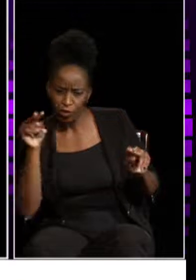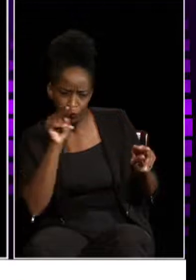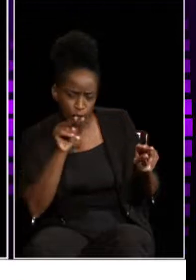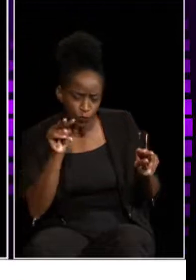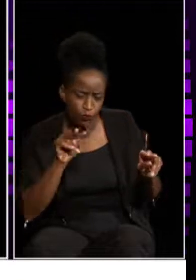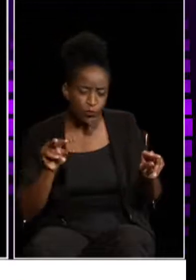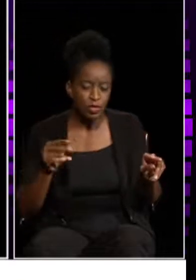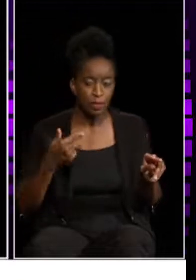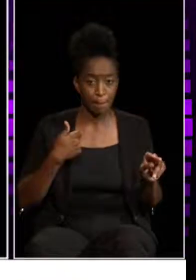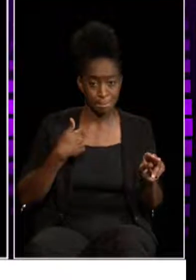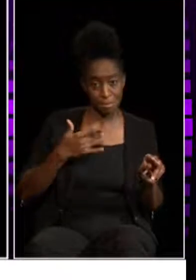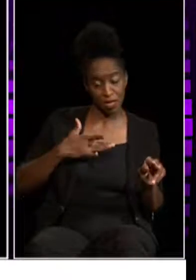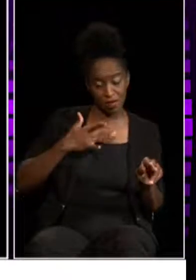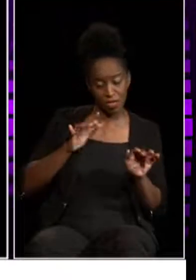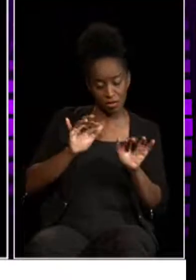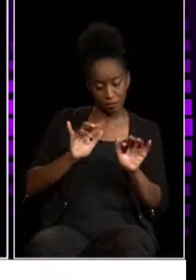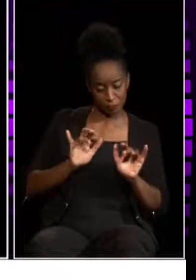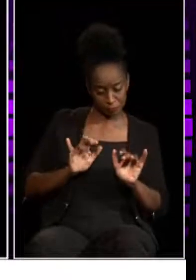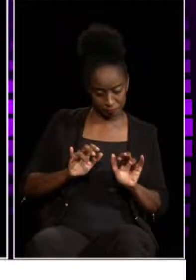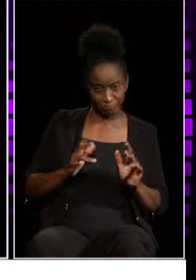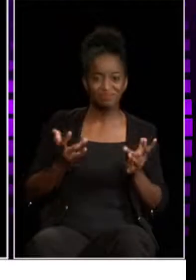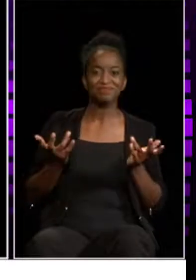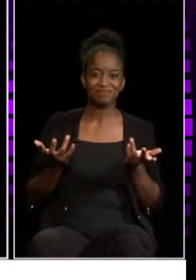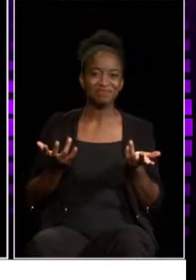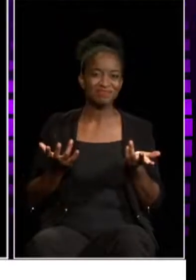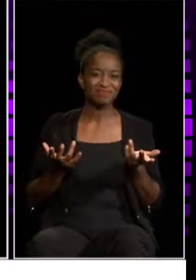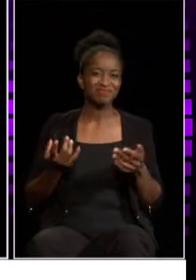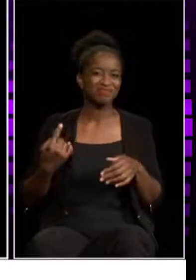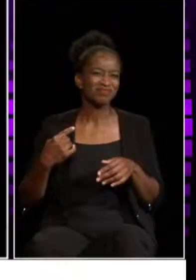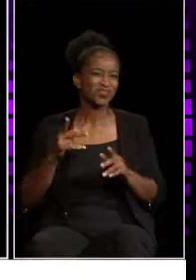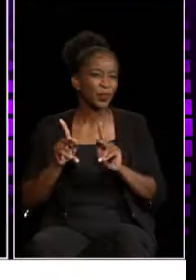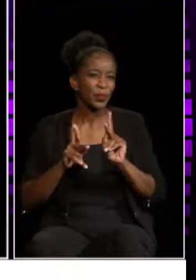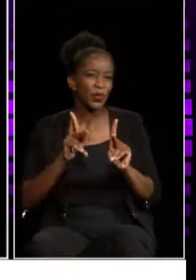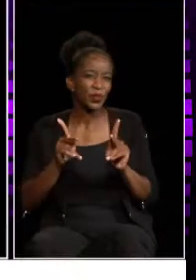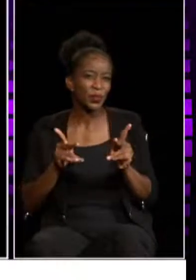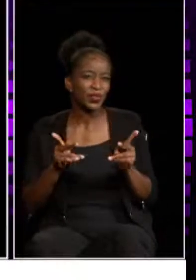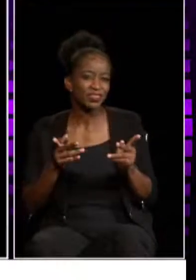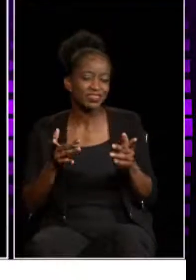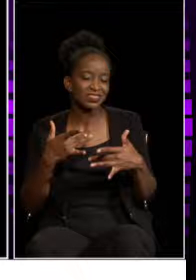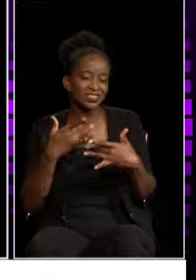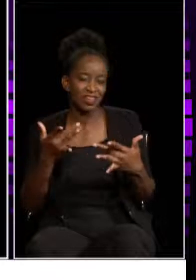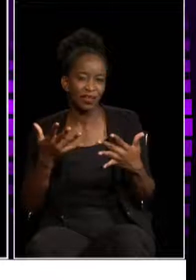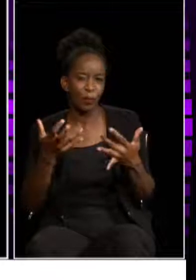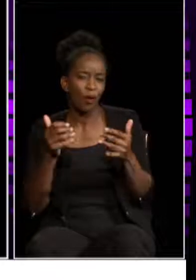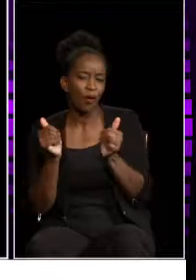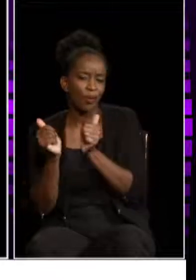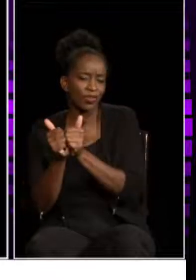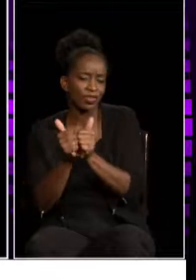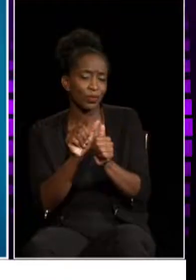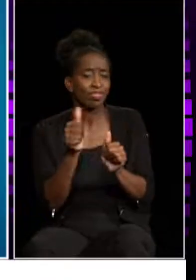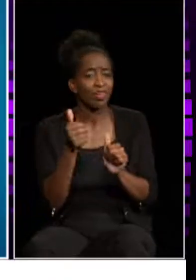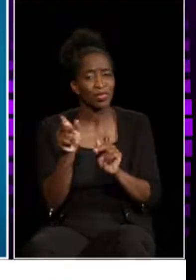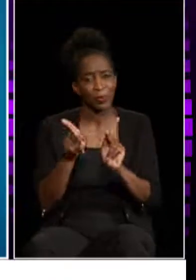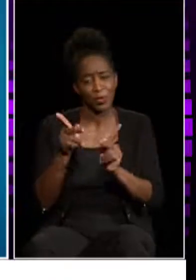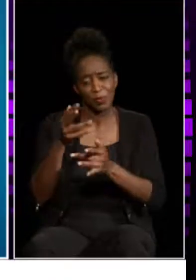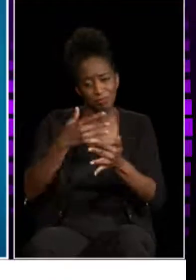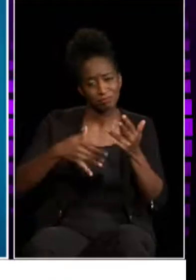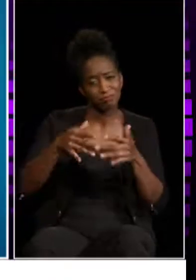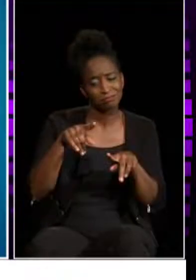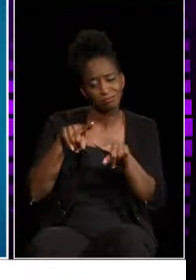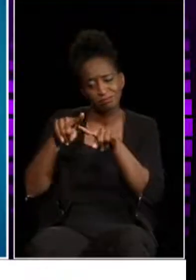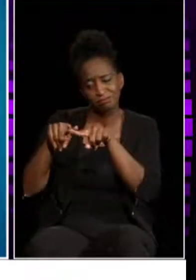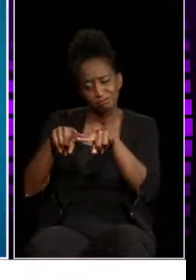social creatures, and so being able to rely on someone else, it goes a long way. Thank you so much for that,